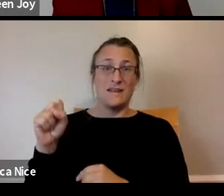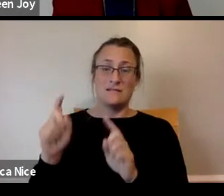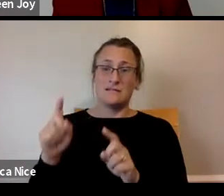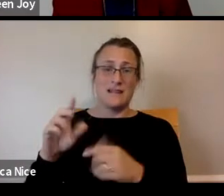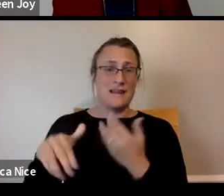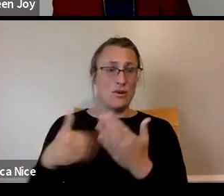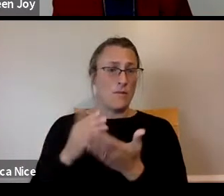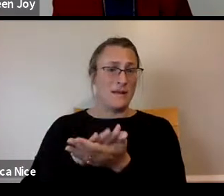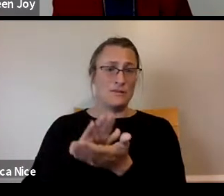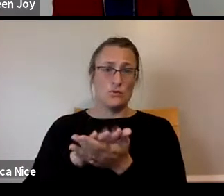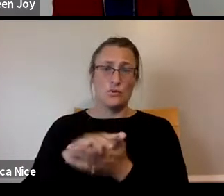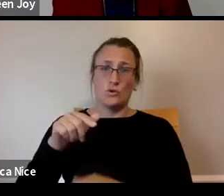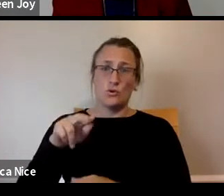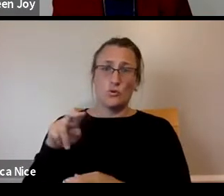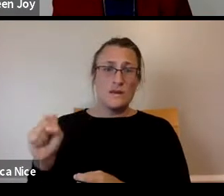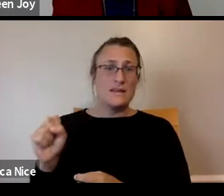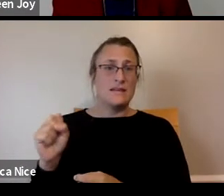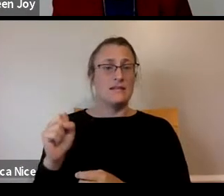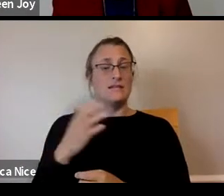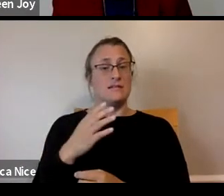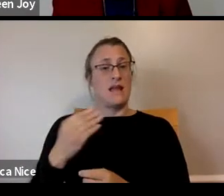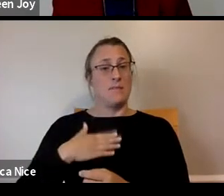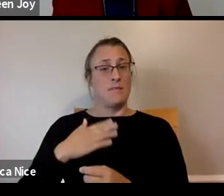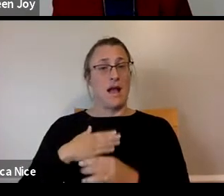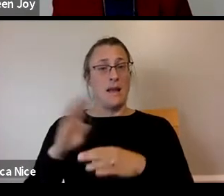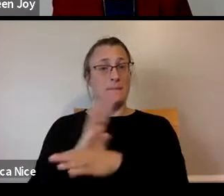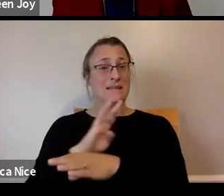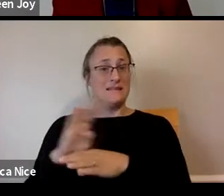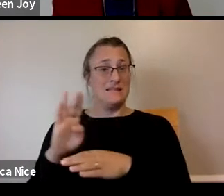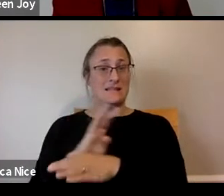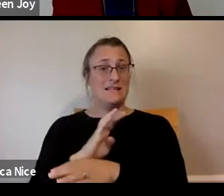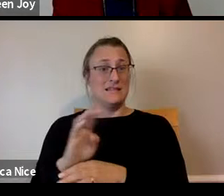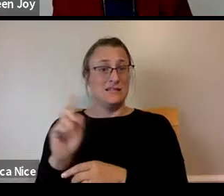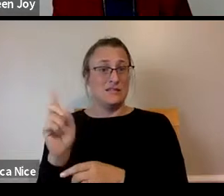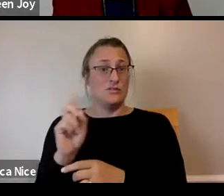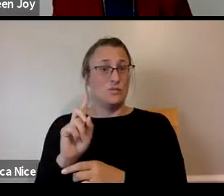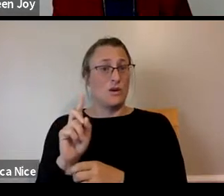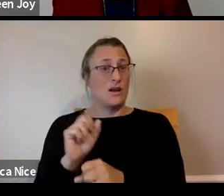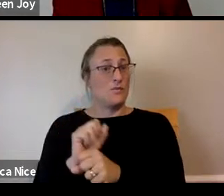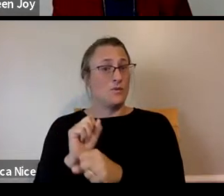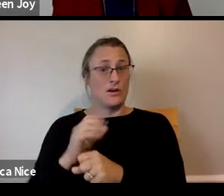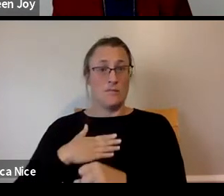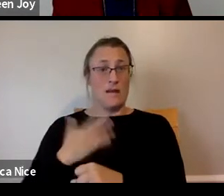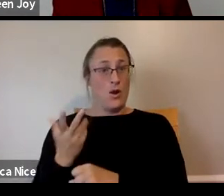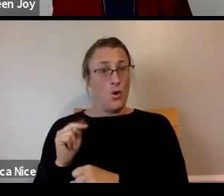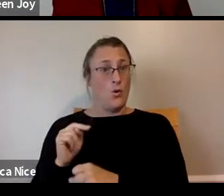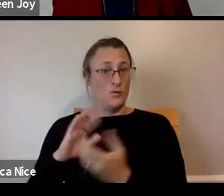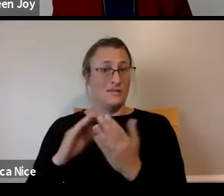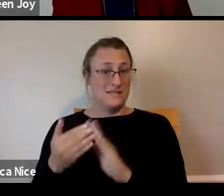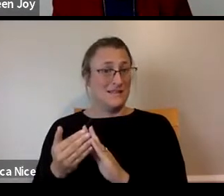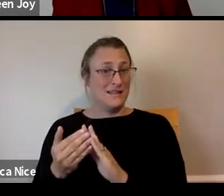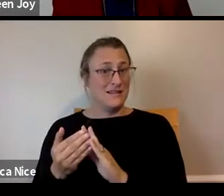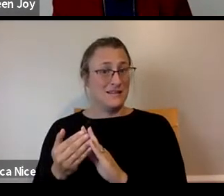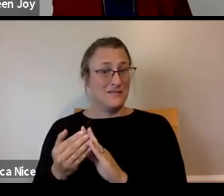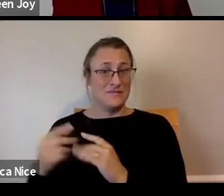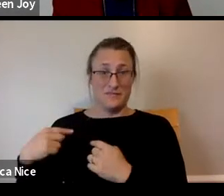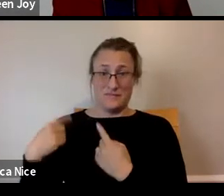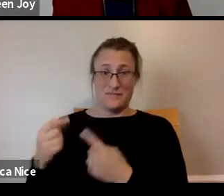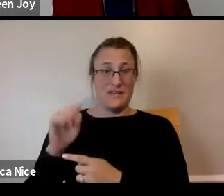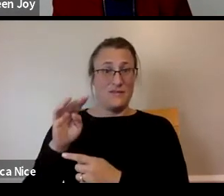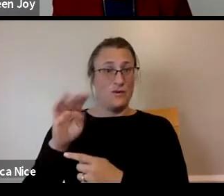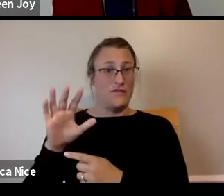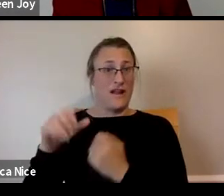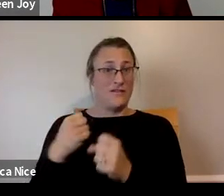schooling in Queens, and my business is where I work in Long Island City. And for 45 years, I've driven past